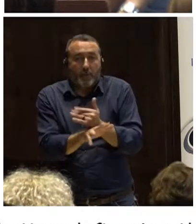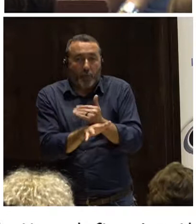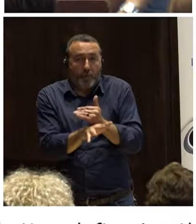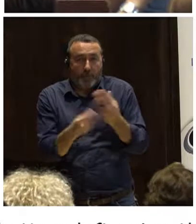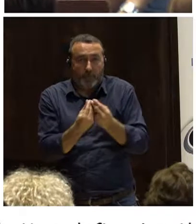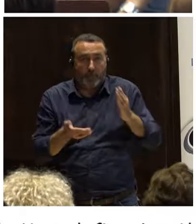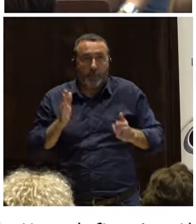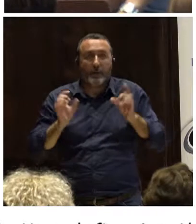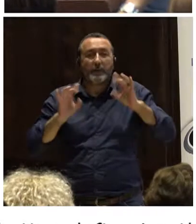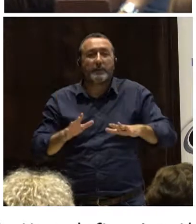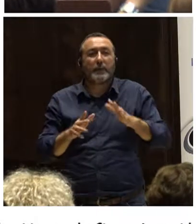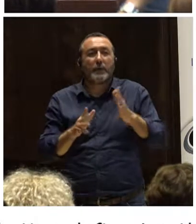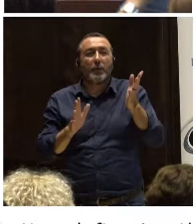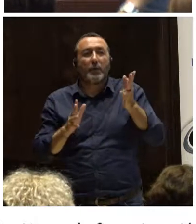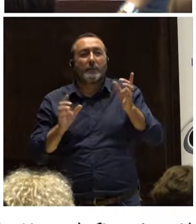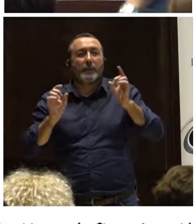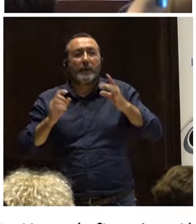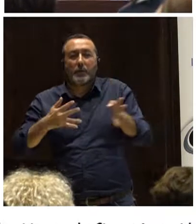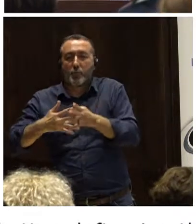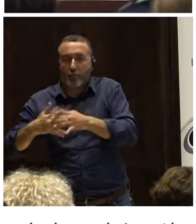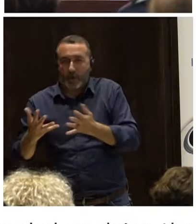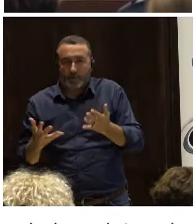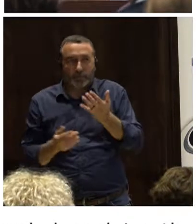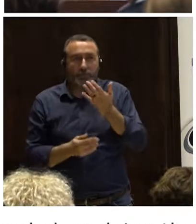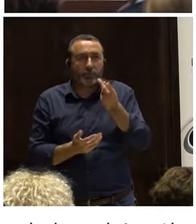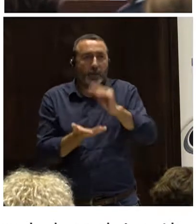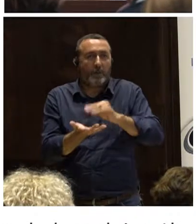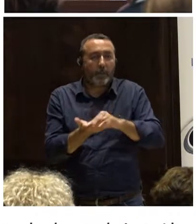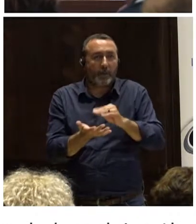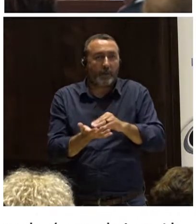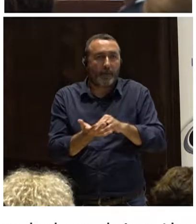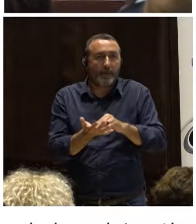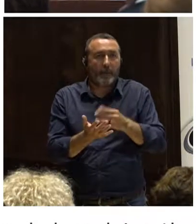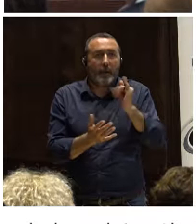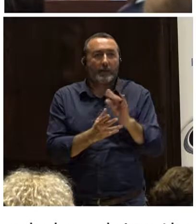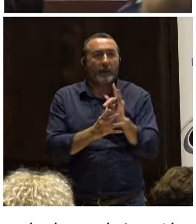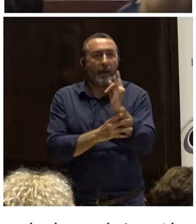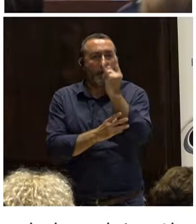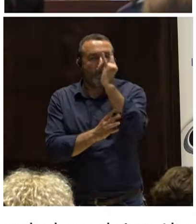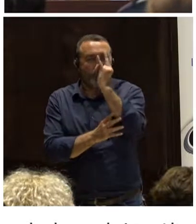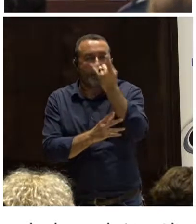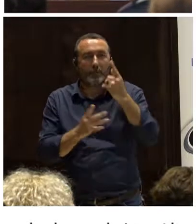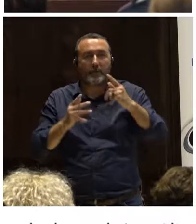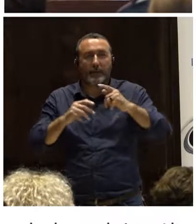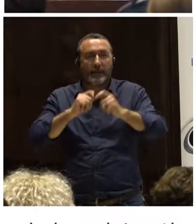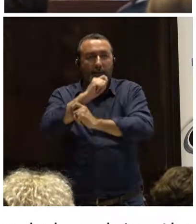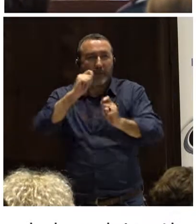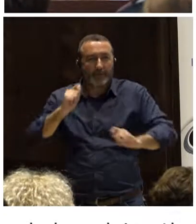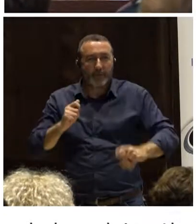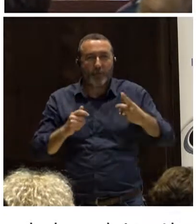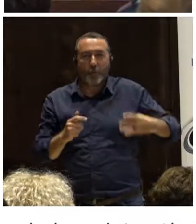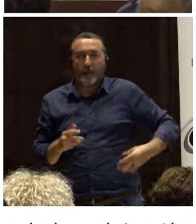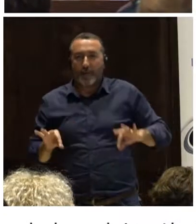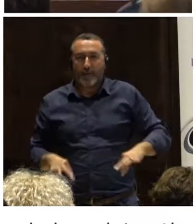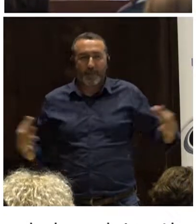had trees and castles and princesses, and we wanted a child to bring the princess over to the castle, but instead